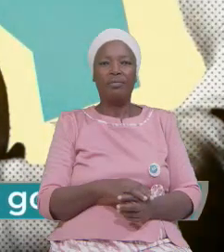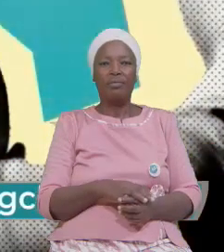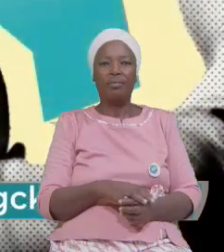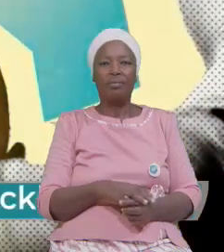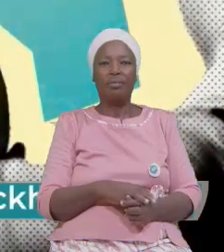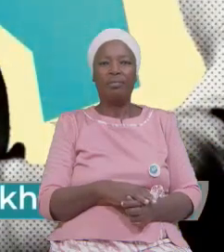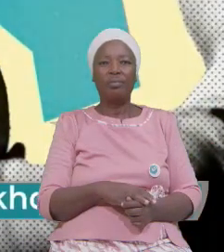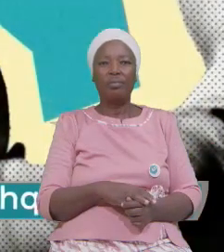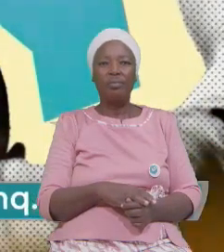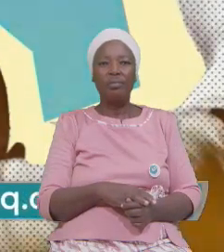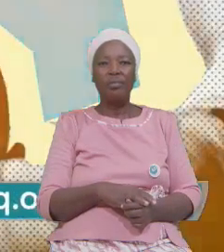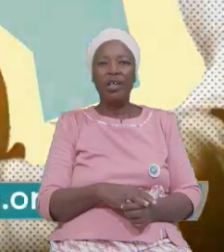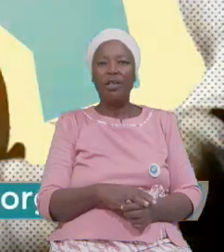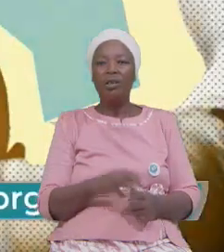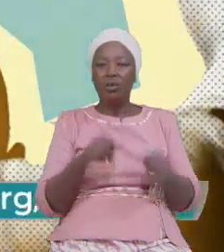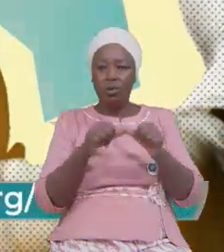Keep talking to the Lord in prayer.